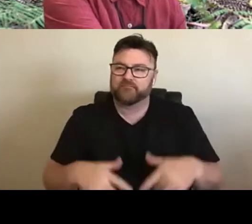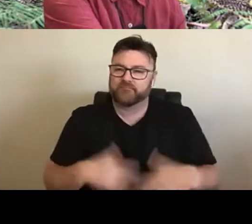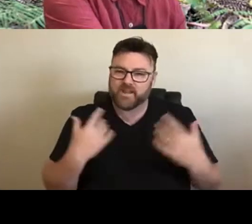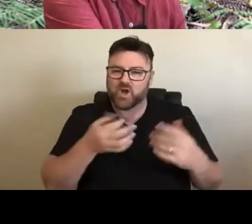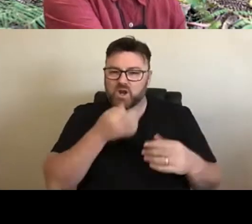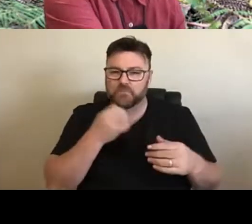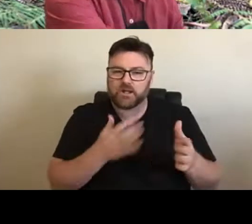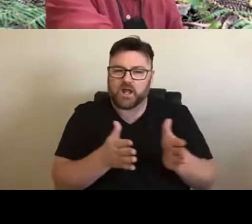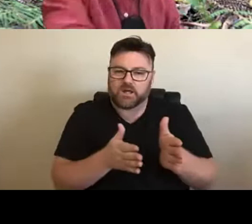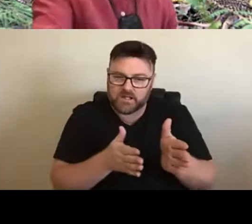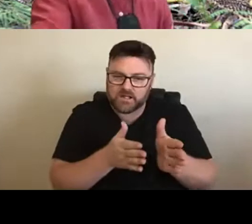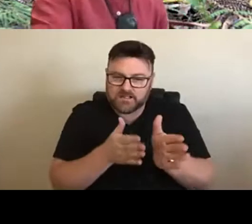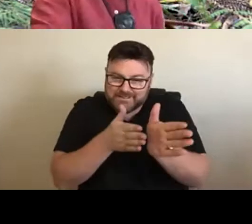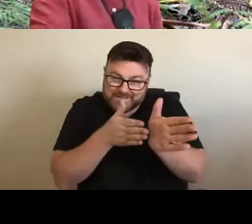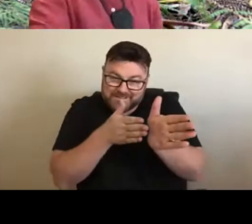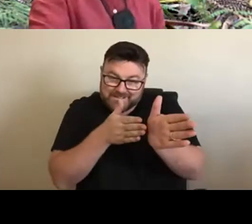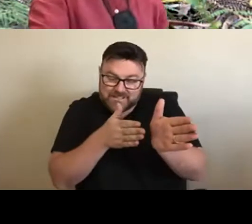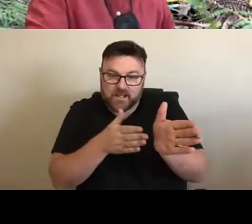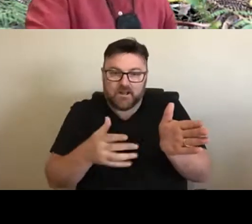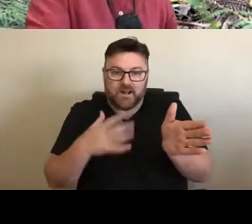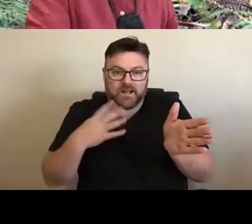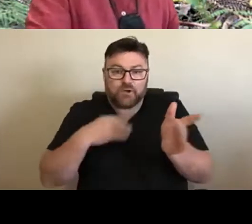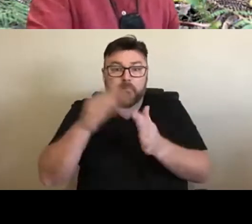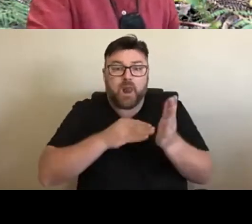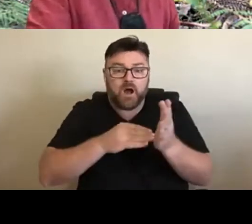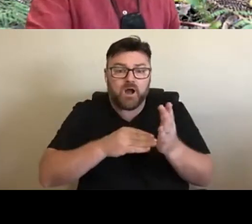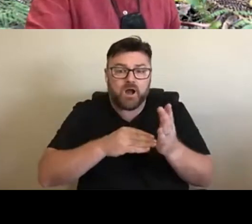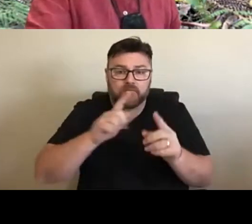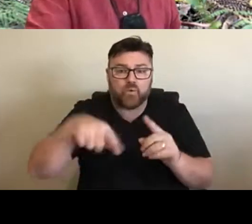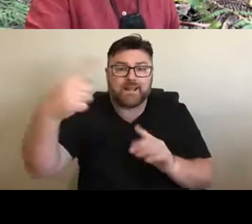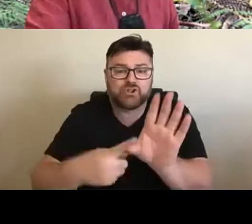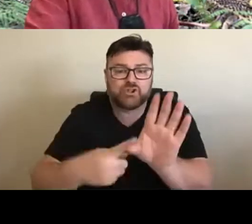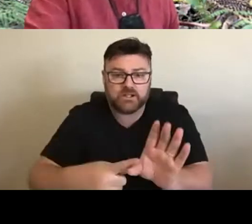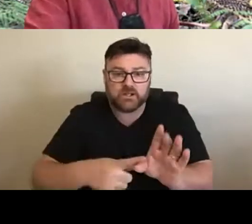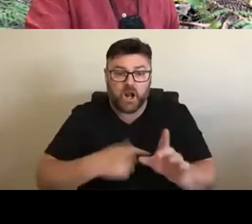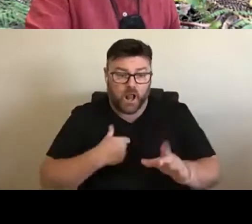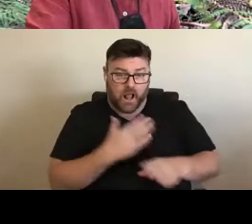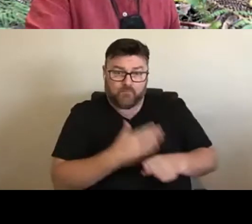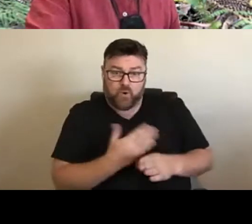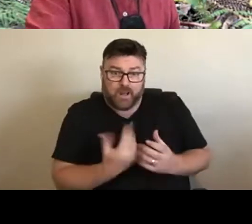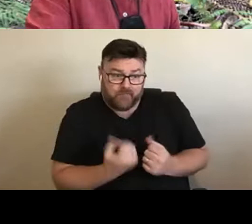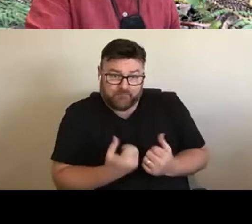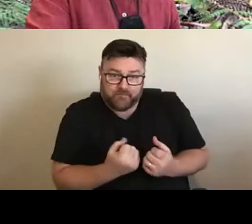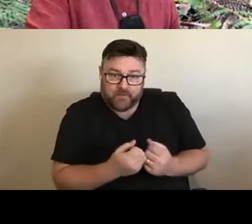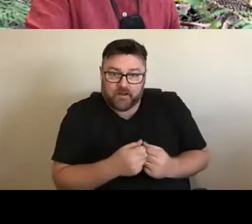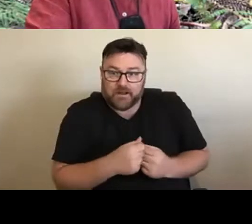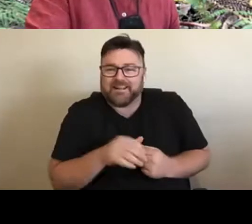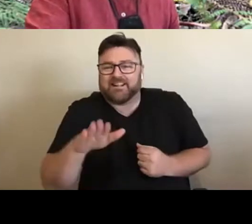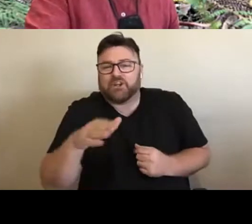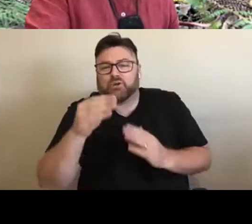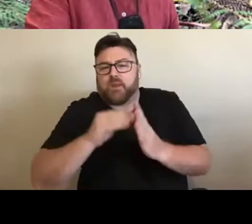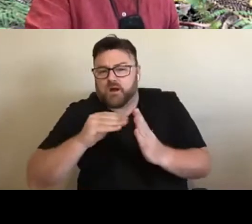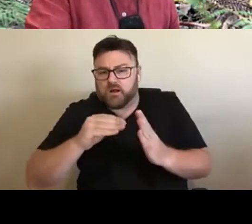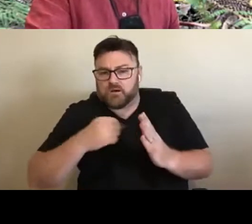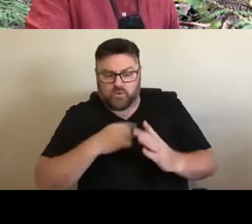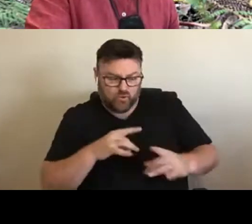application process for the next year. You know, it's like the work is there as a seed and I haven't quite developed it. And this has